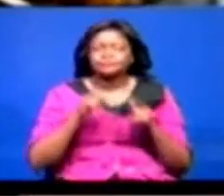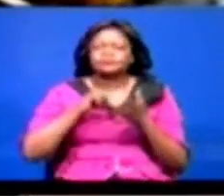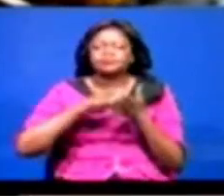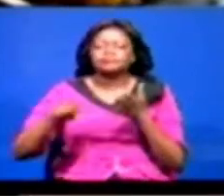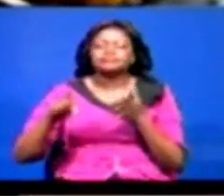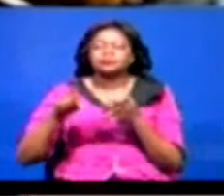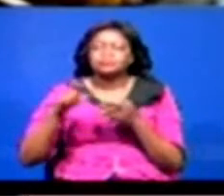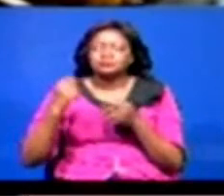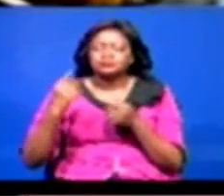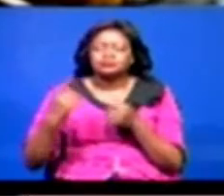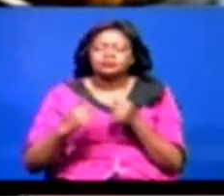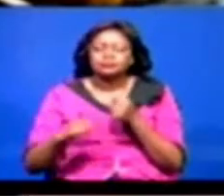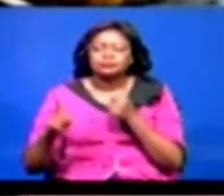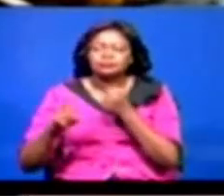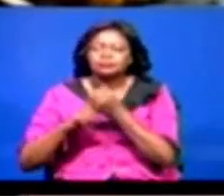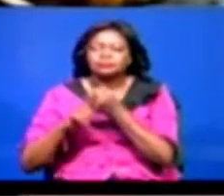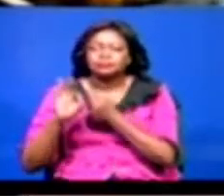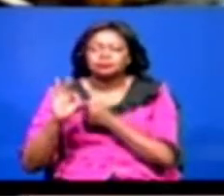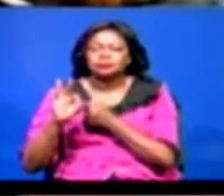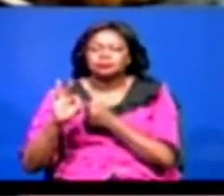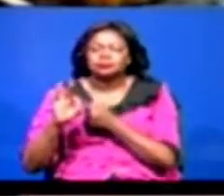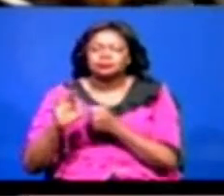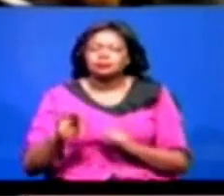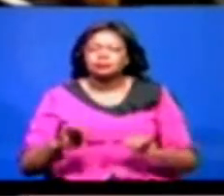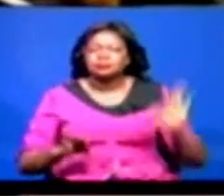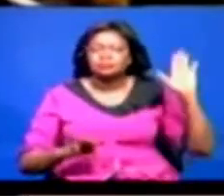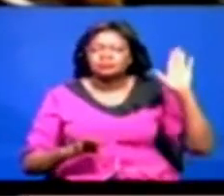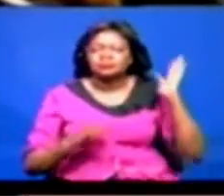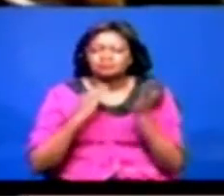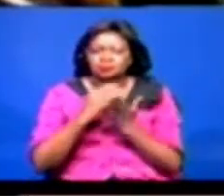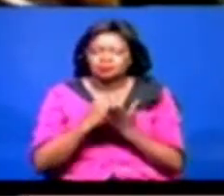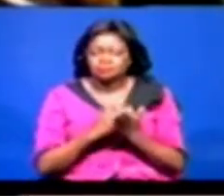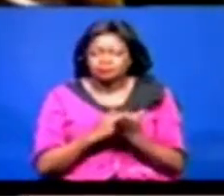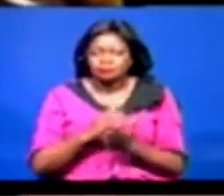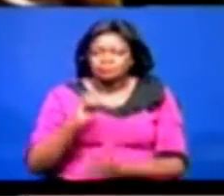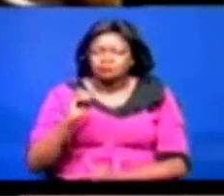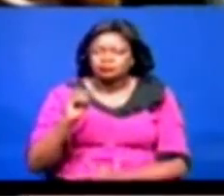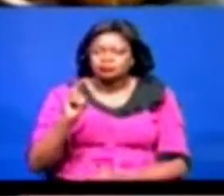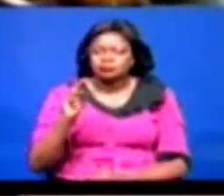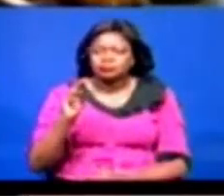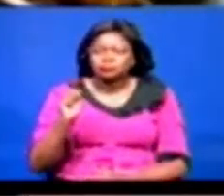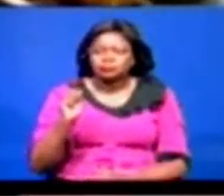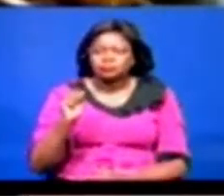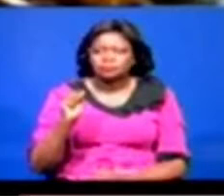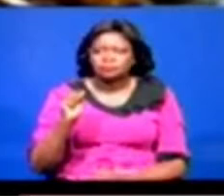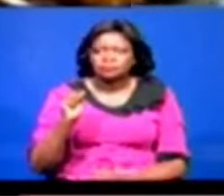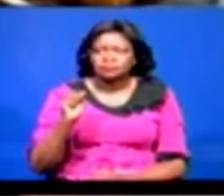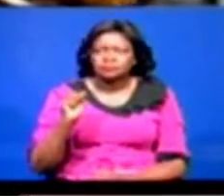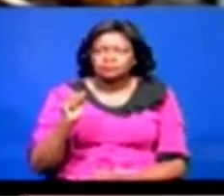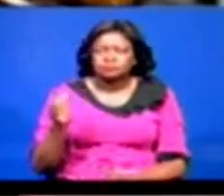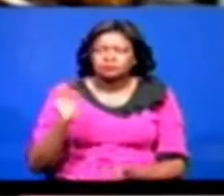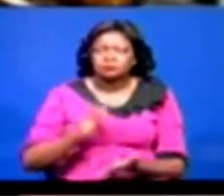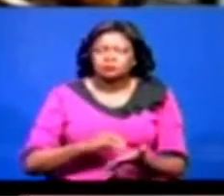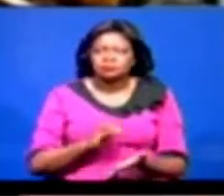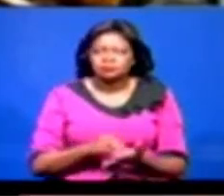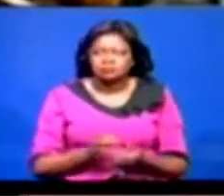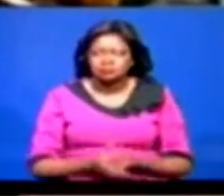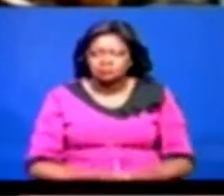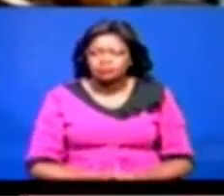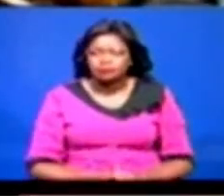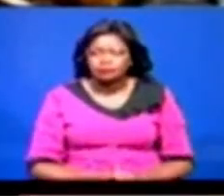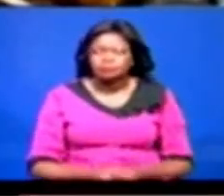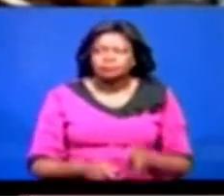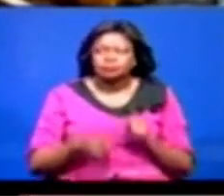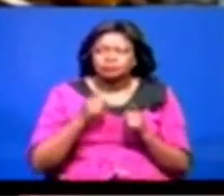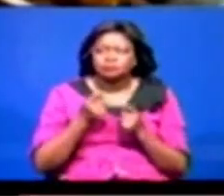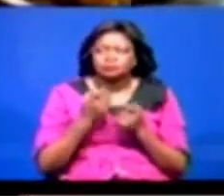63 of the affidavit of Michael Ouma. Again, just to mention a few items in relation